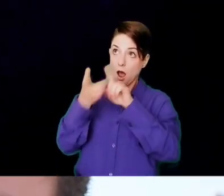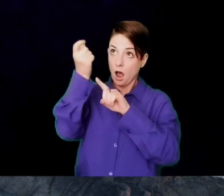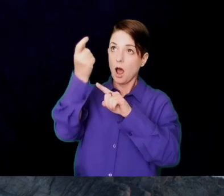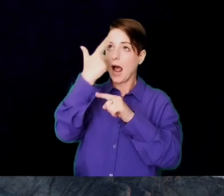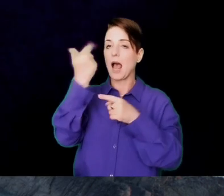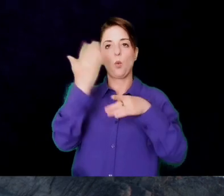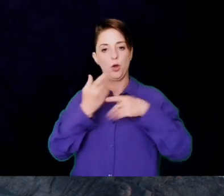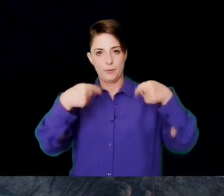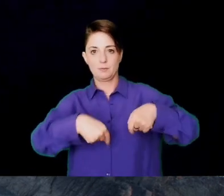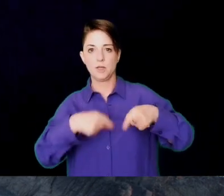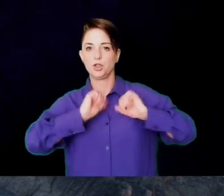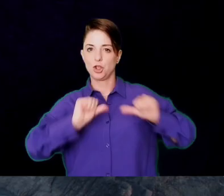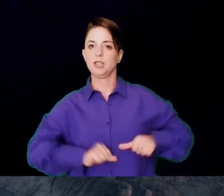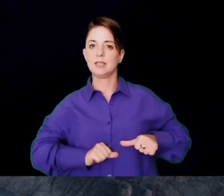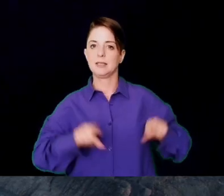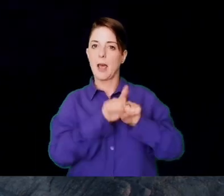Jersey.